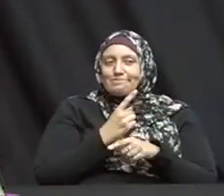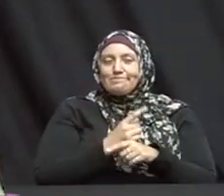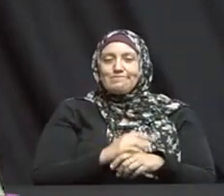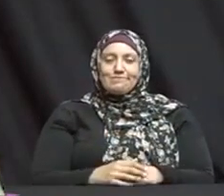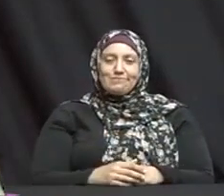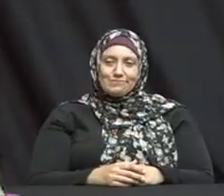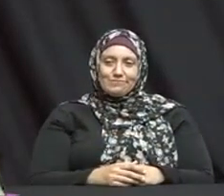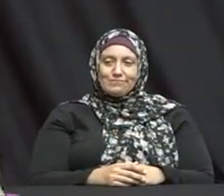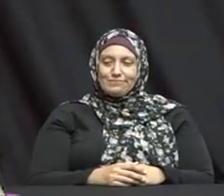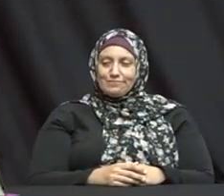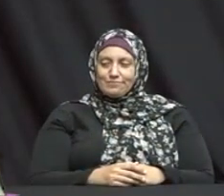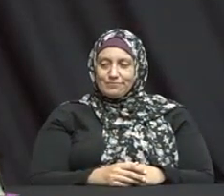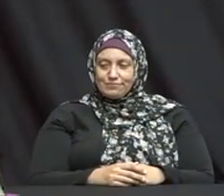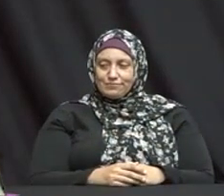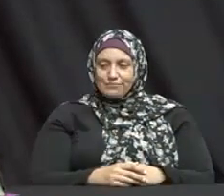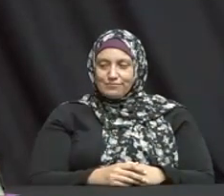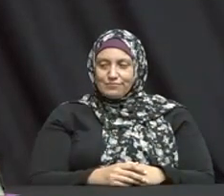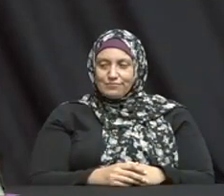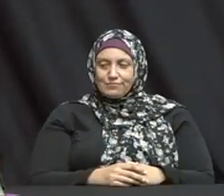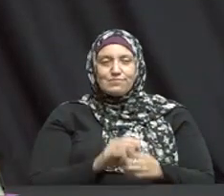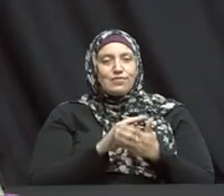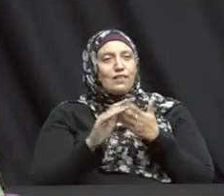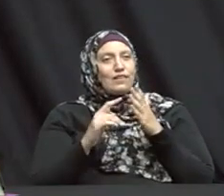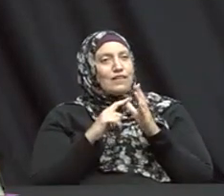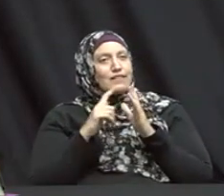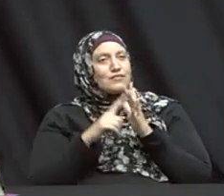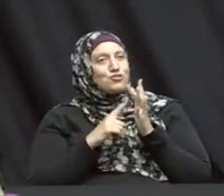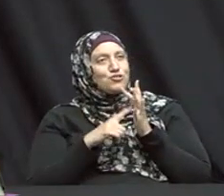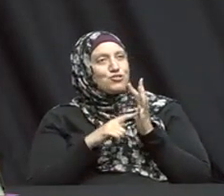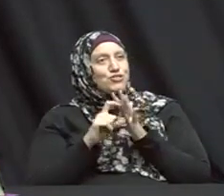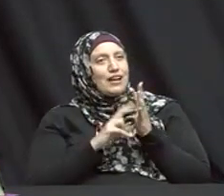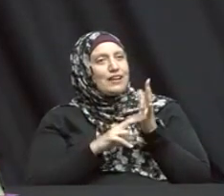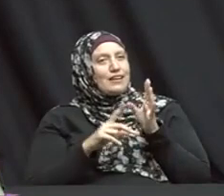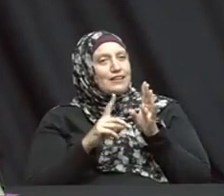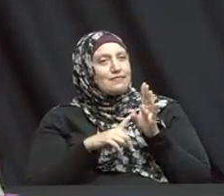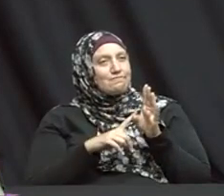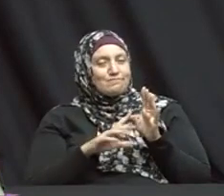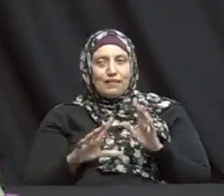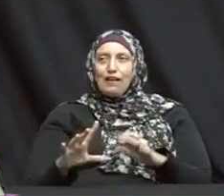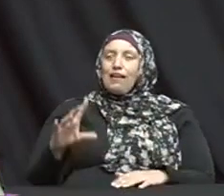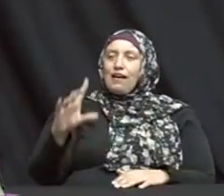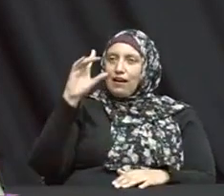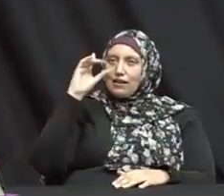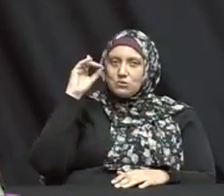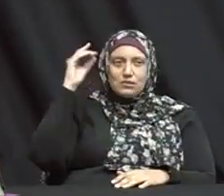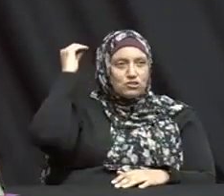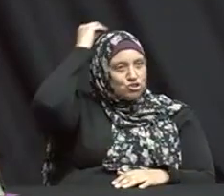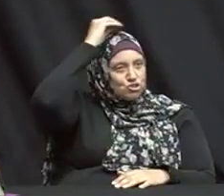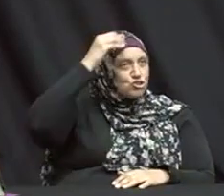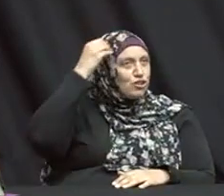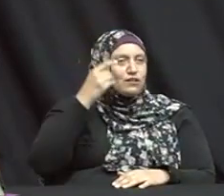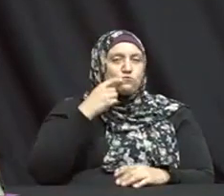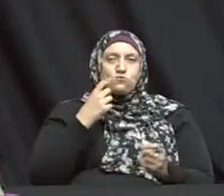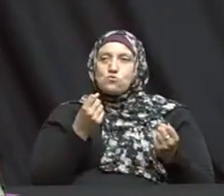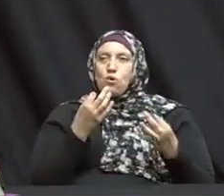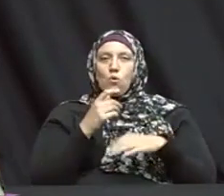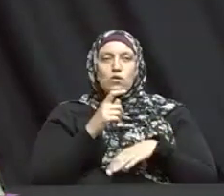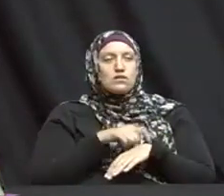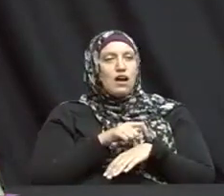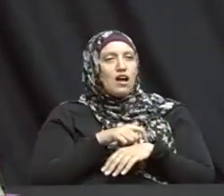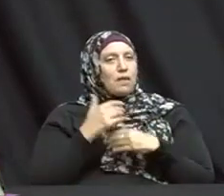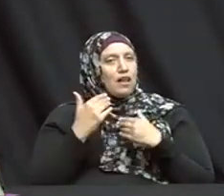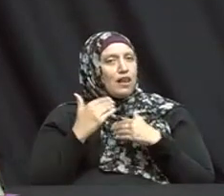Haj Dani, I wanted to put this to you. Last week, Sheikh Mansour advised that there is no time limit, such as for the distribution of an estate.